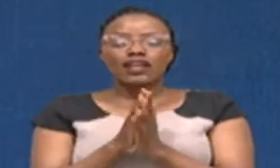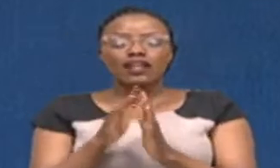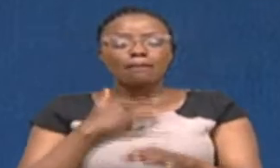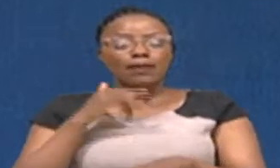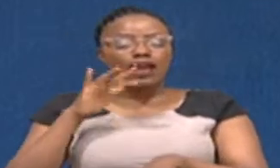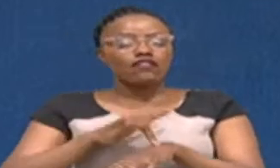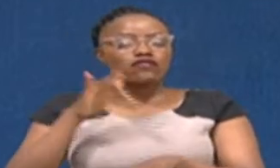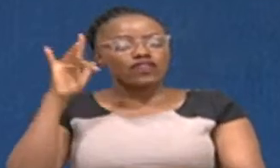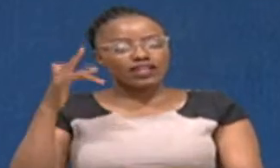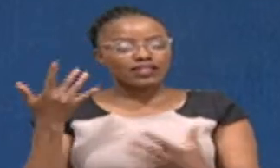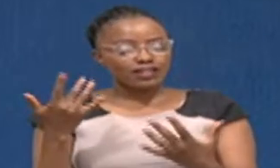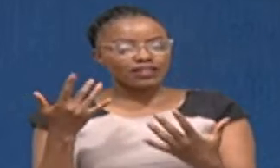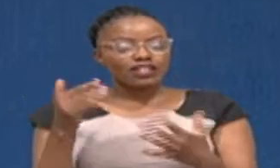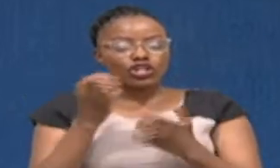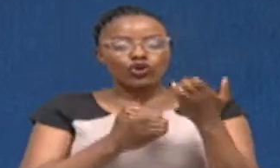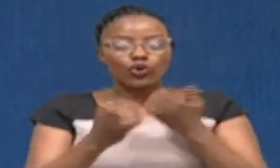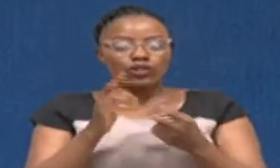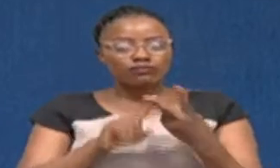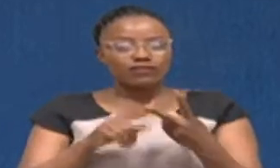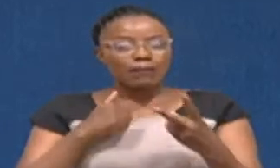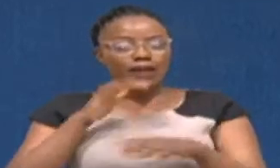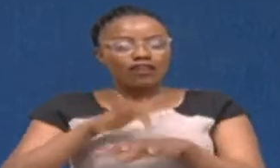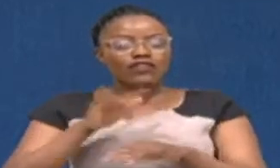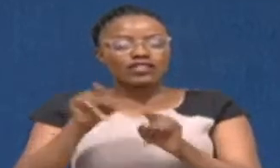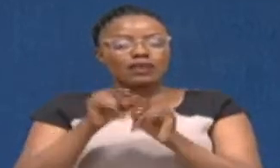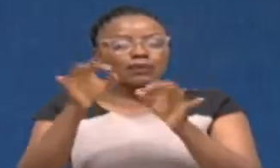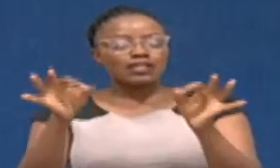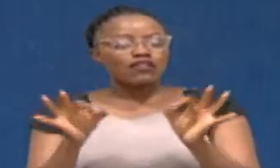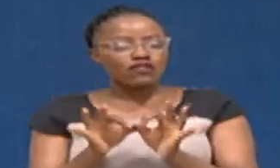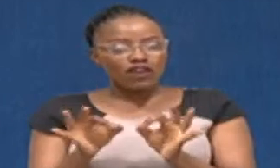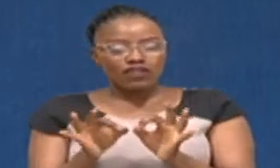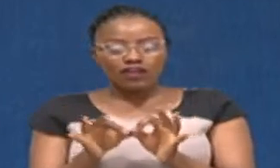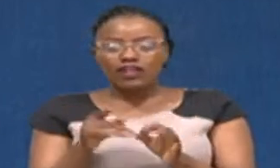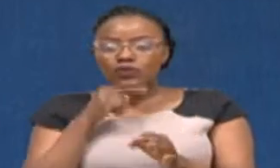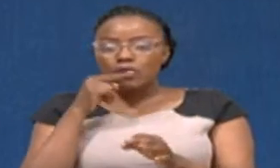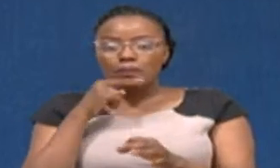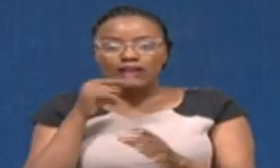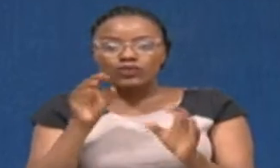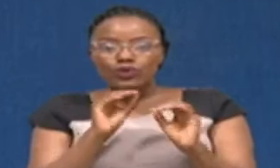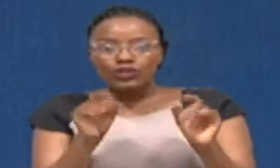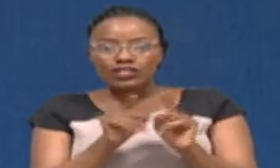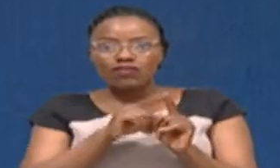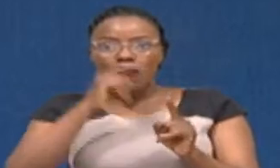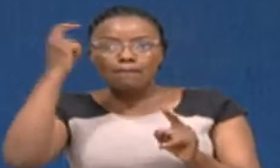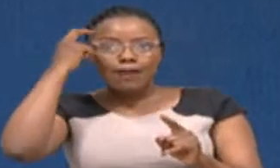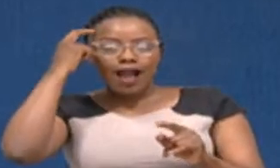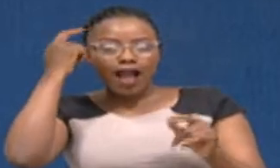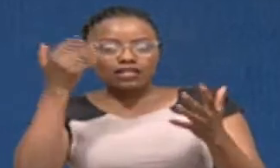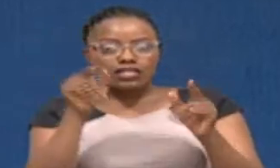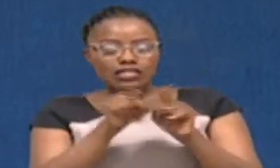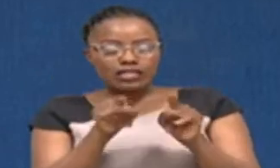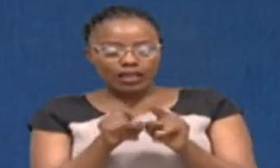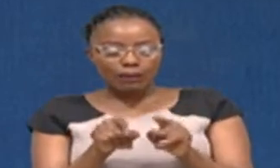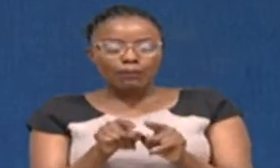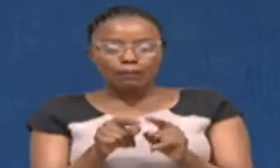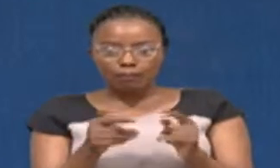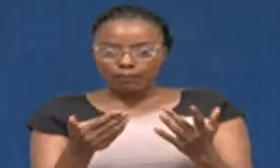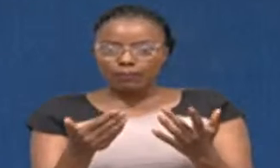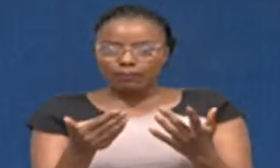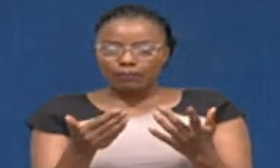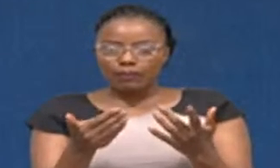was affected economically. All was right. Affected as a family. Not to mention that psychologically, Trevor. Yeah.